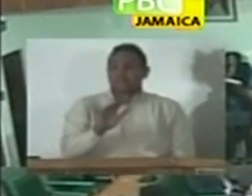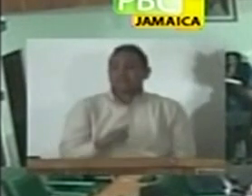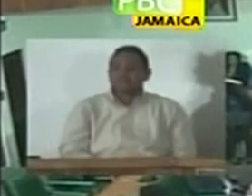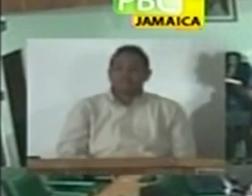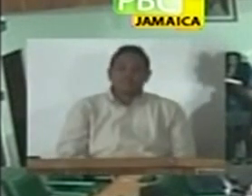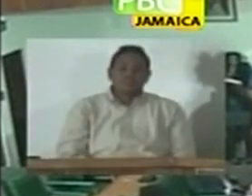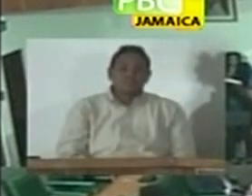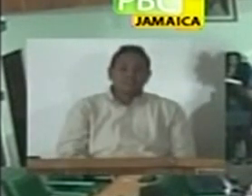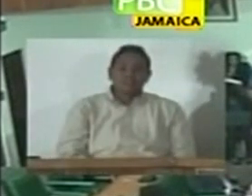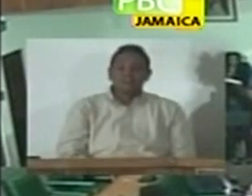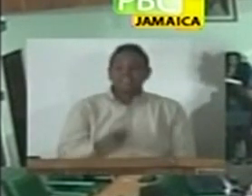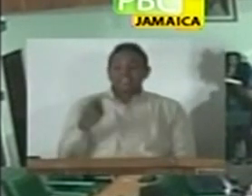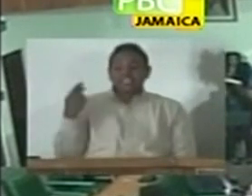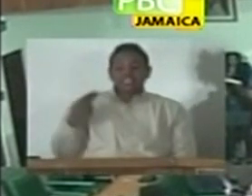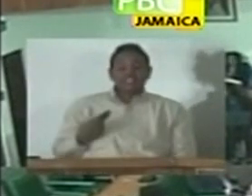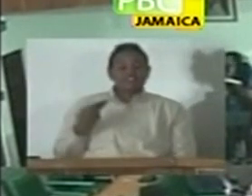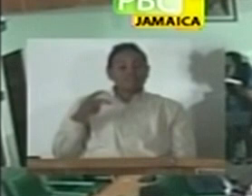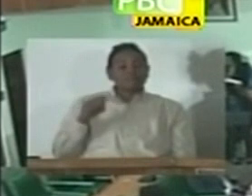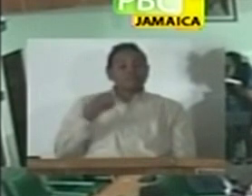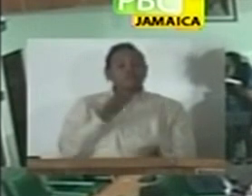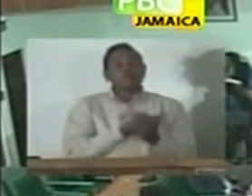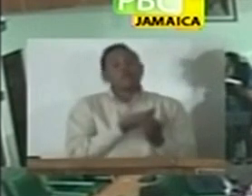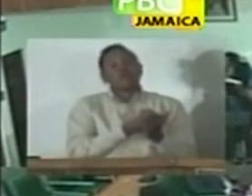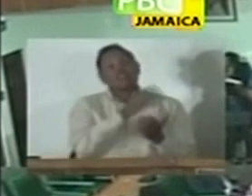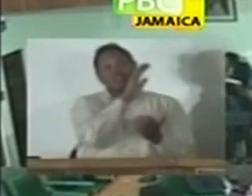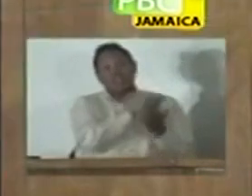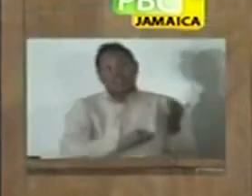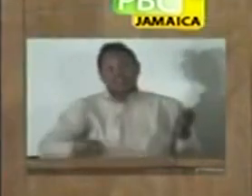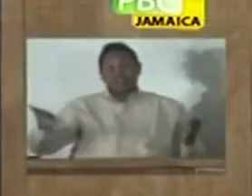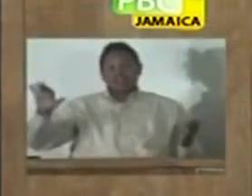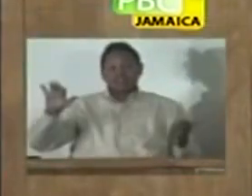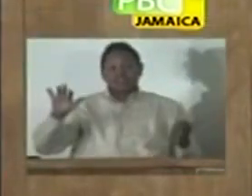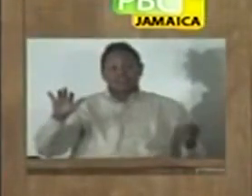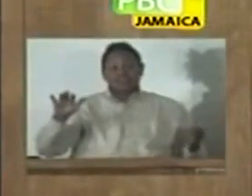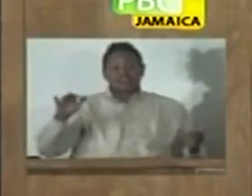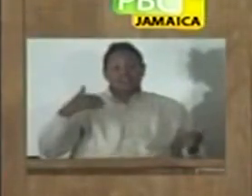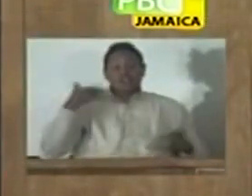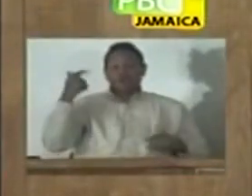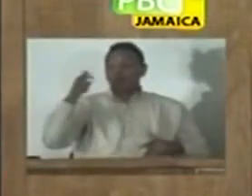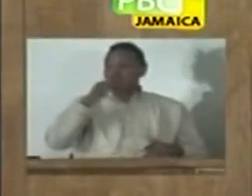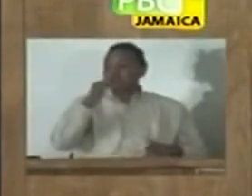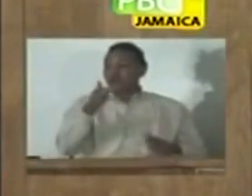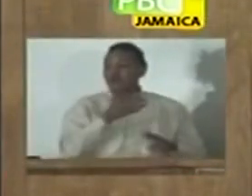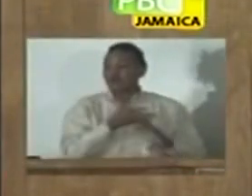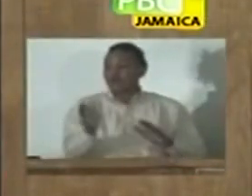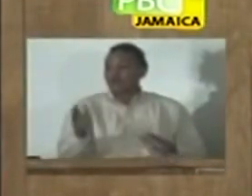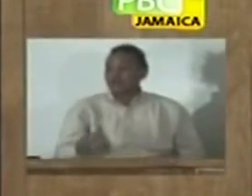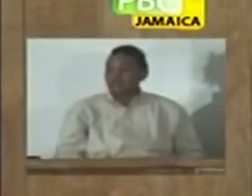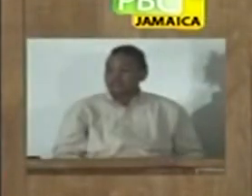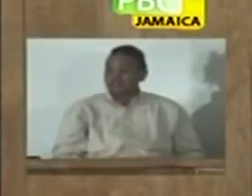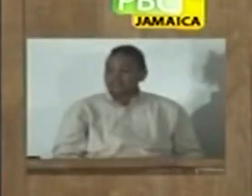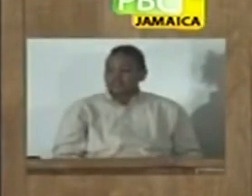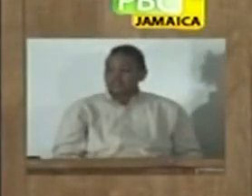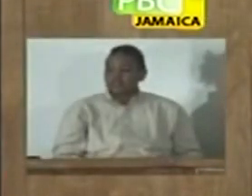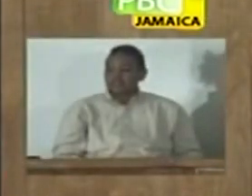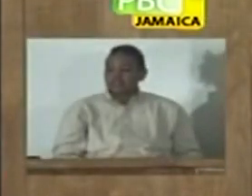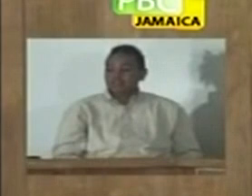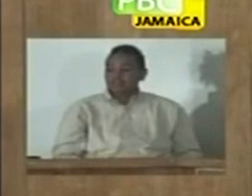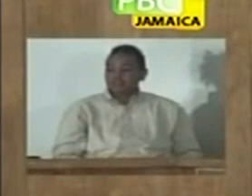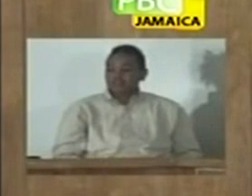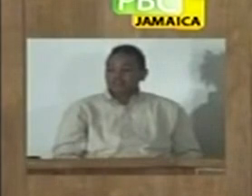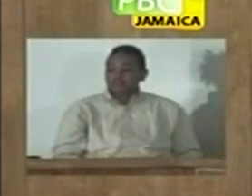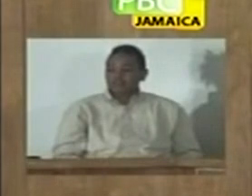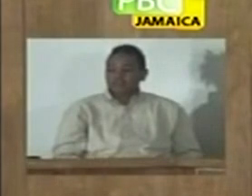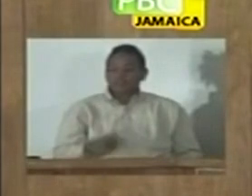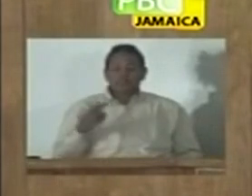yes, this legacy money that you're going to get, and which I hope you will not going to waste, right? This legacy